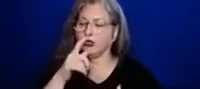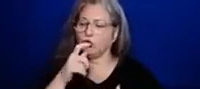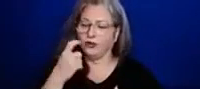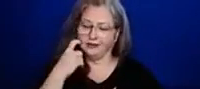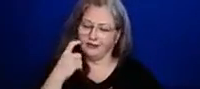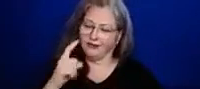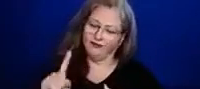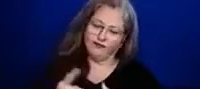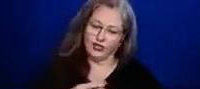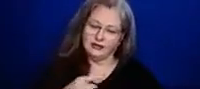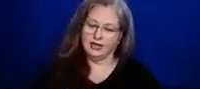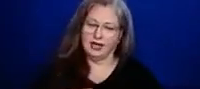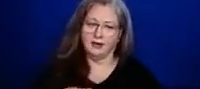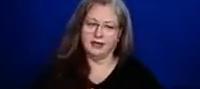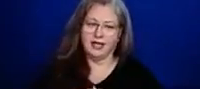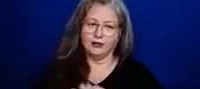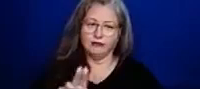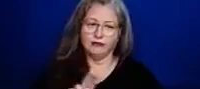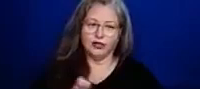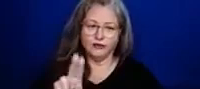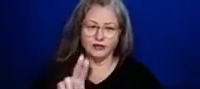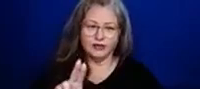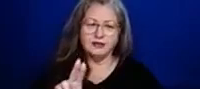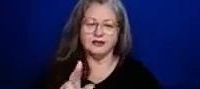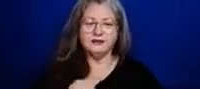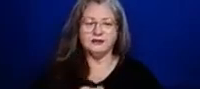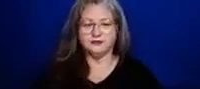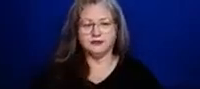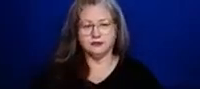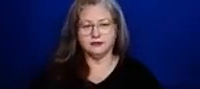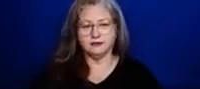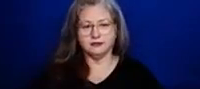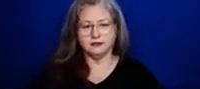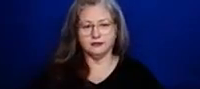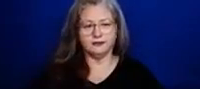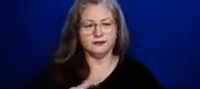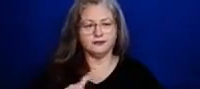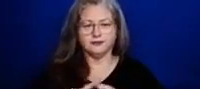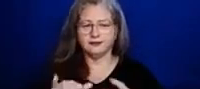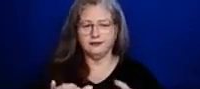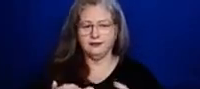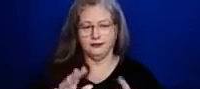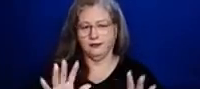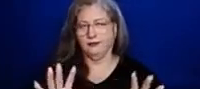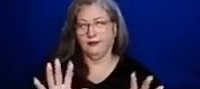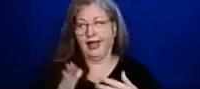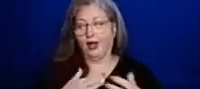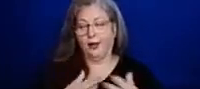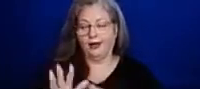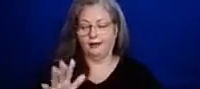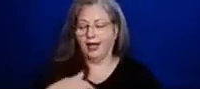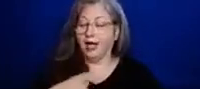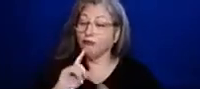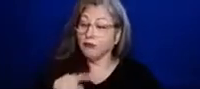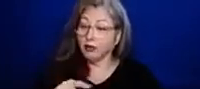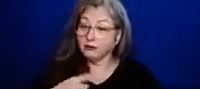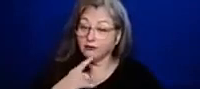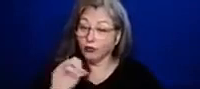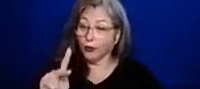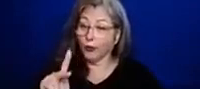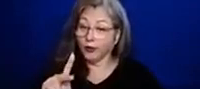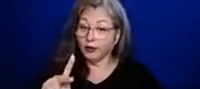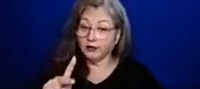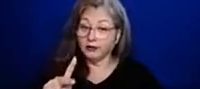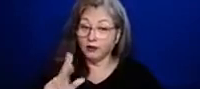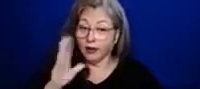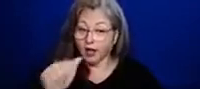chance to the kids who just entered. But that was very, anyway, I told him, okay, bueno, is